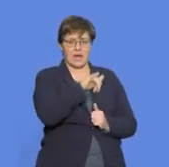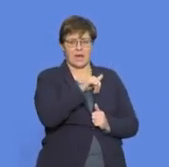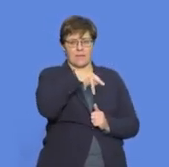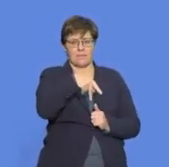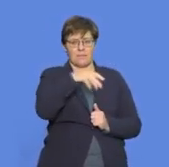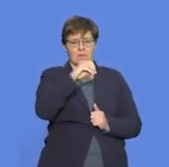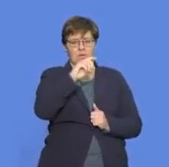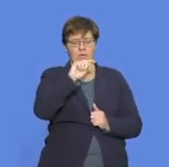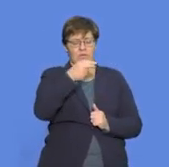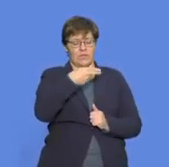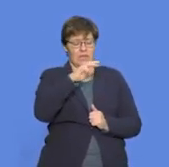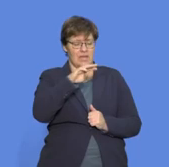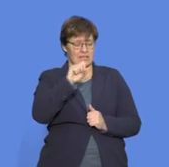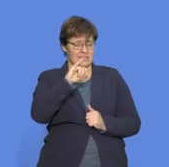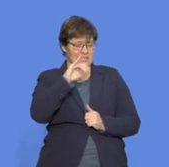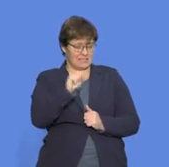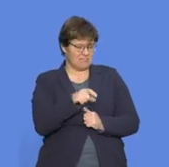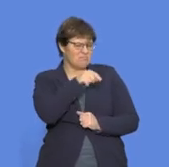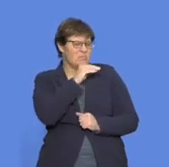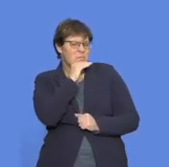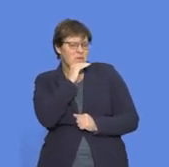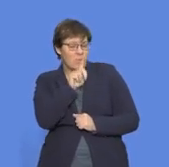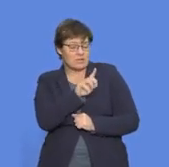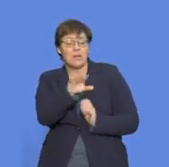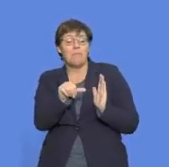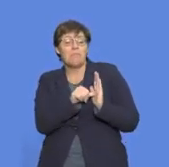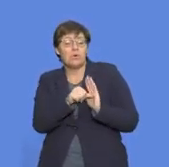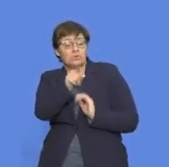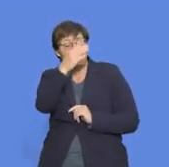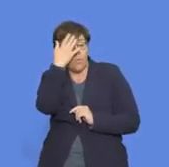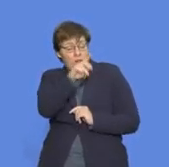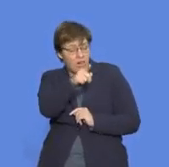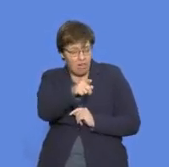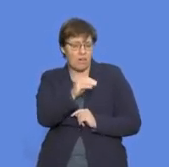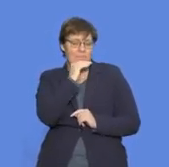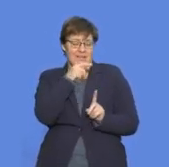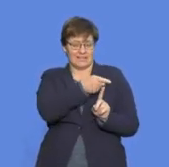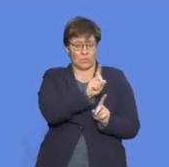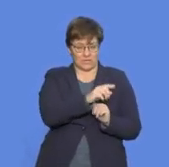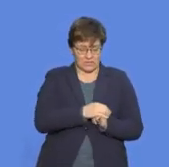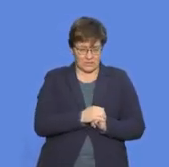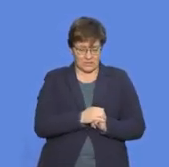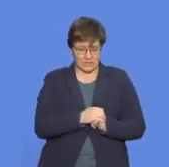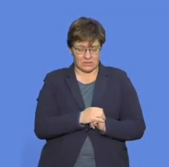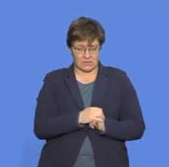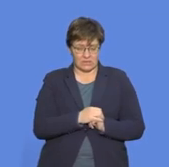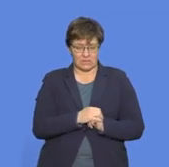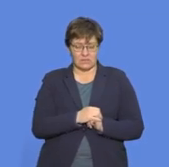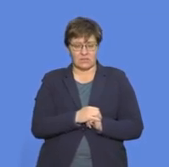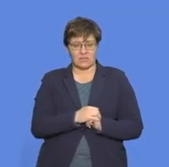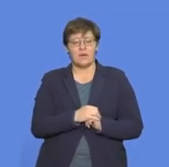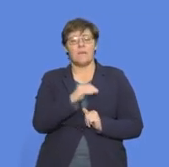the definition of a hypothesis, and it's important that we know the definition, and we know it as